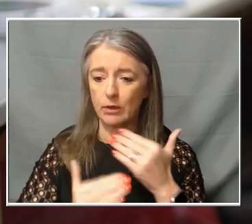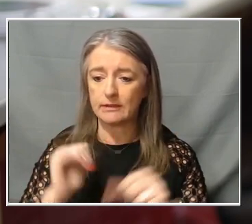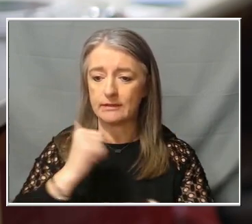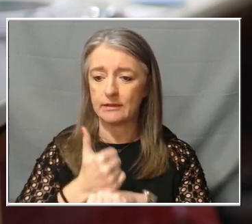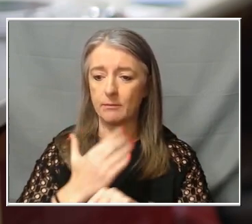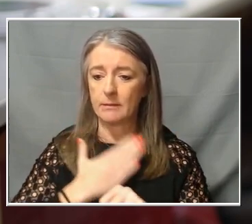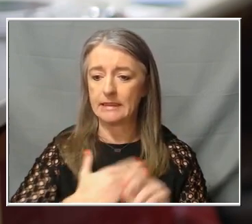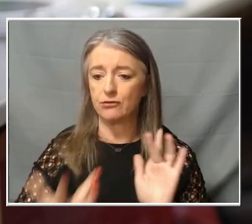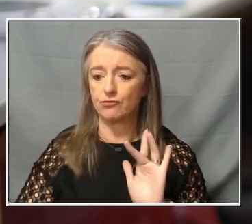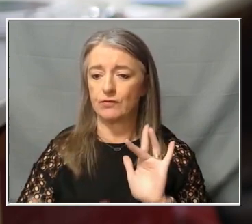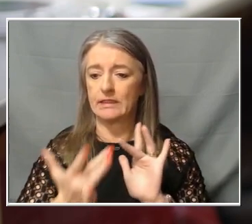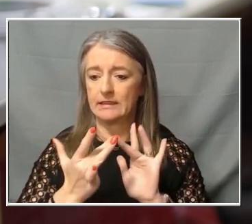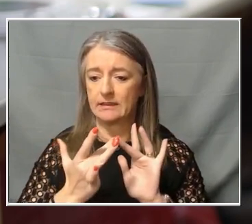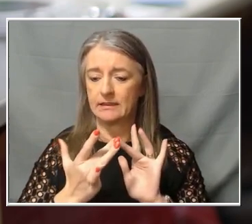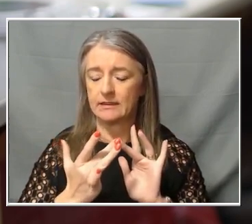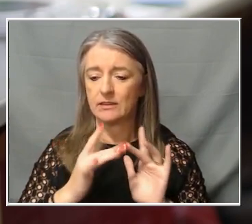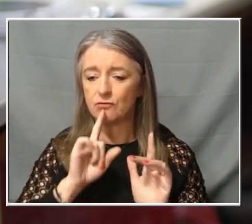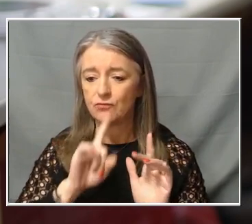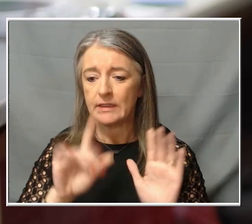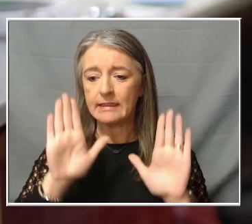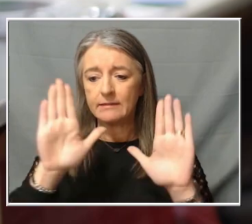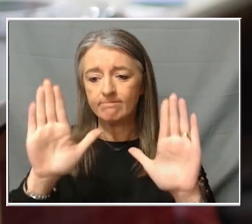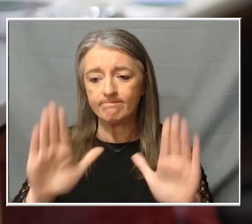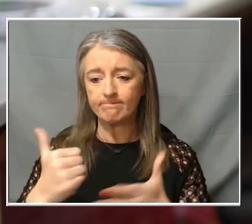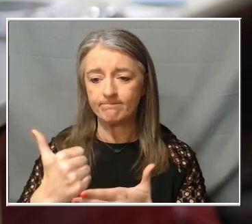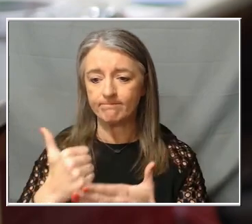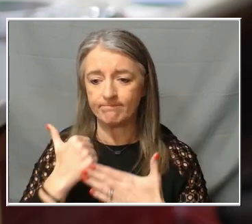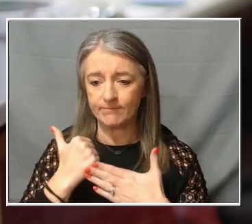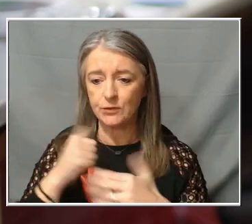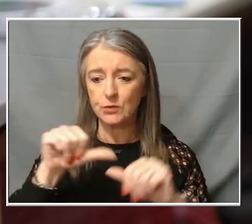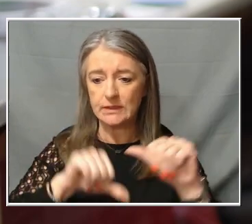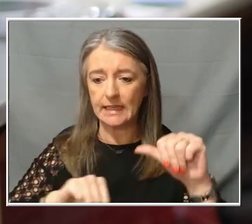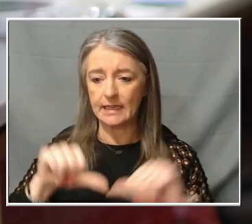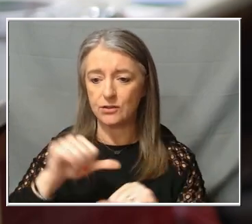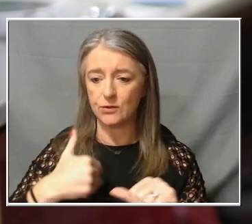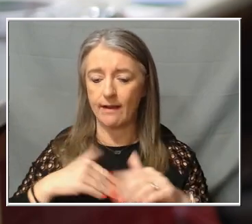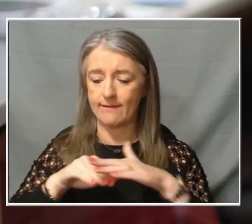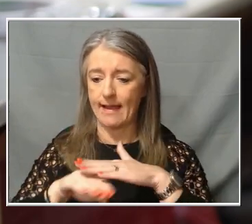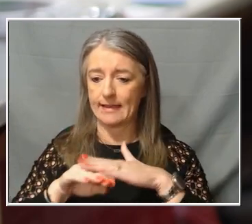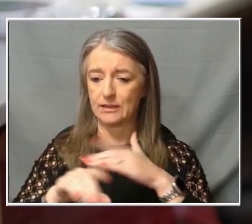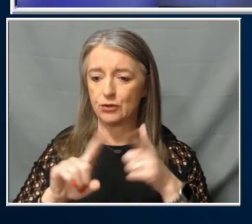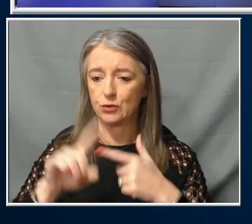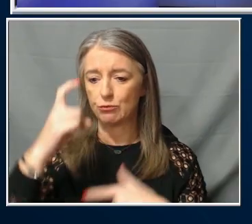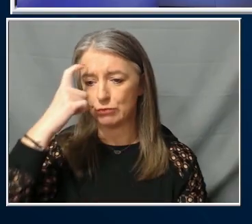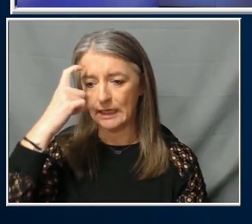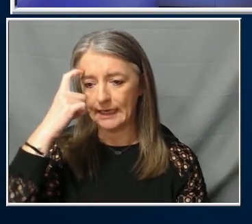out, and it's tremendously helpful to science to have access to the brain.